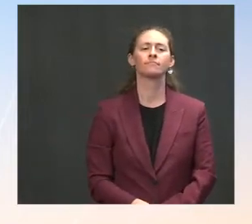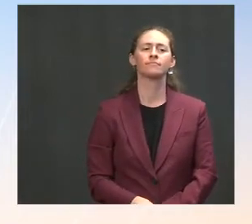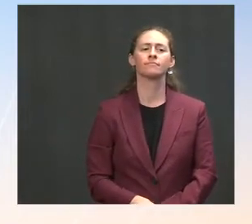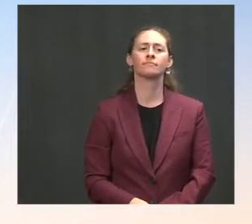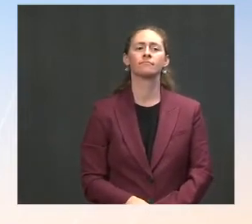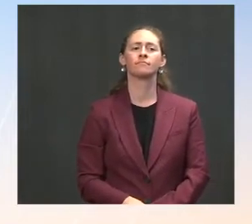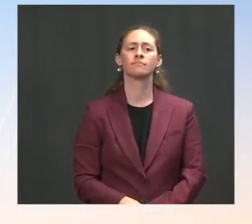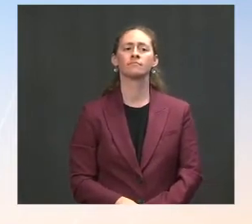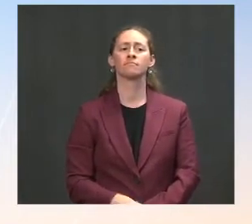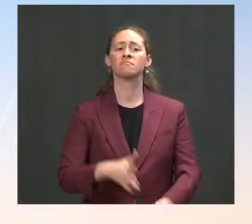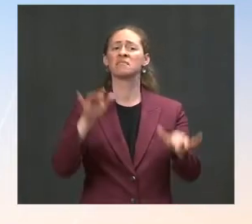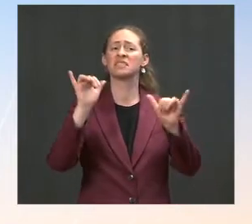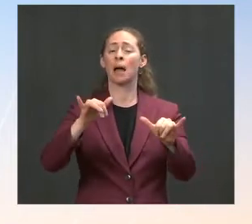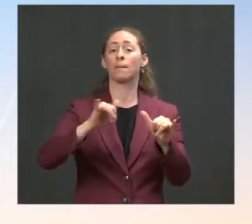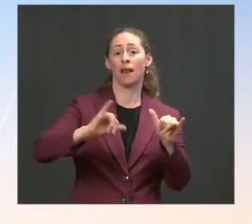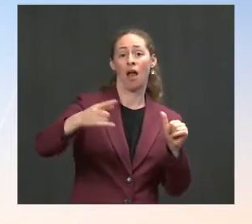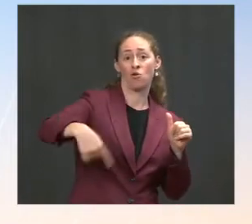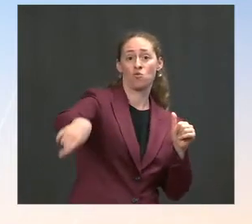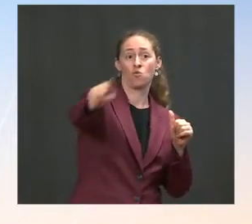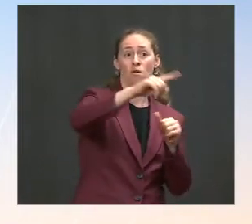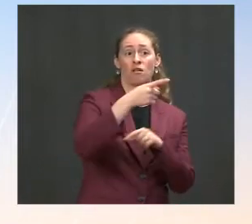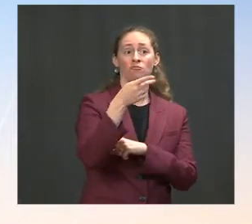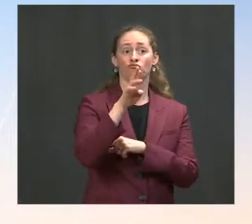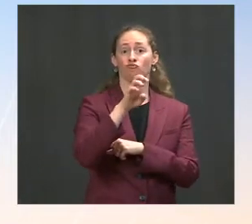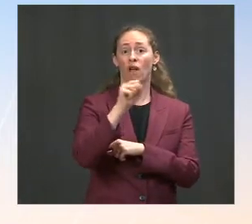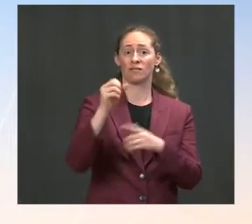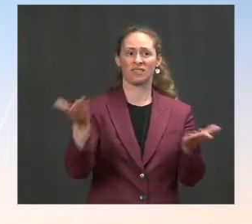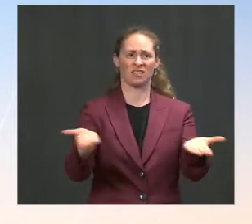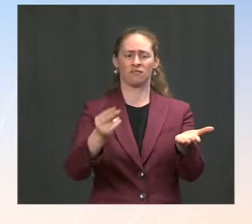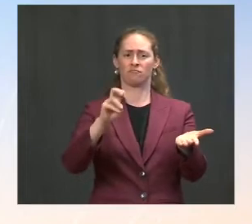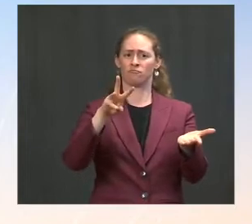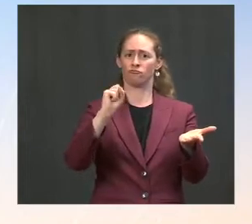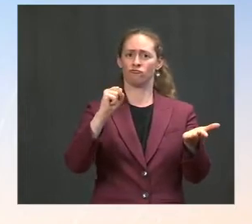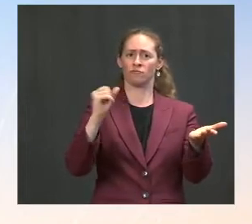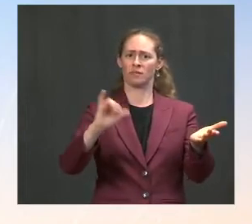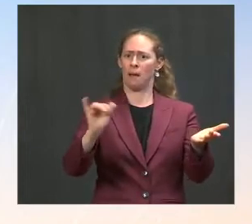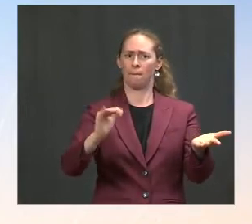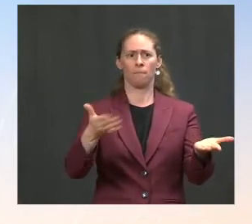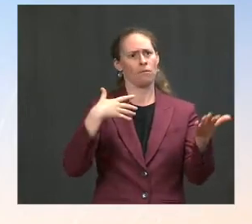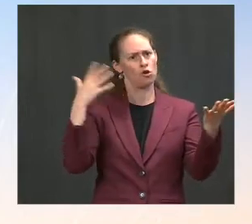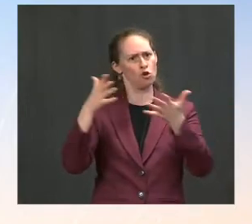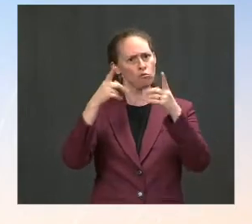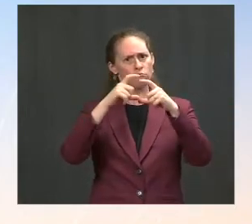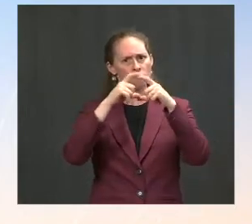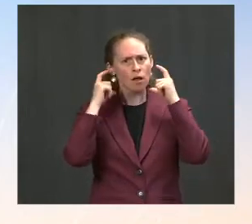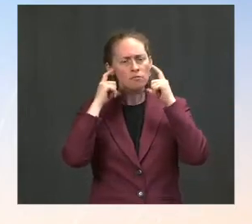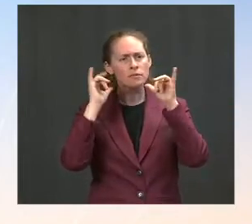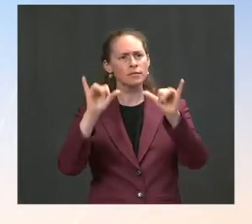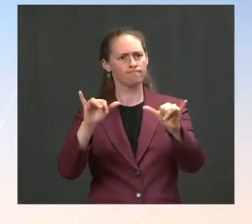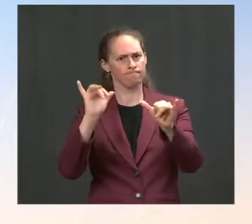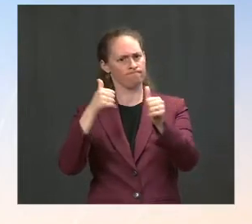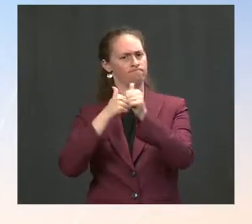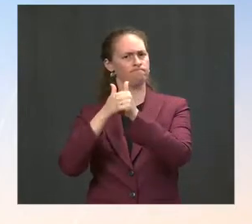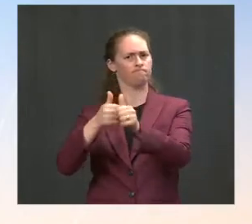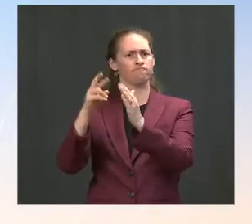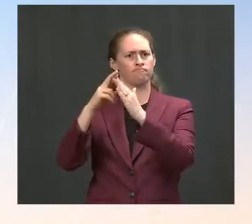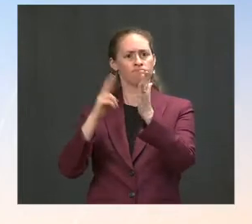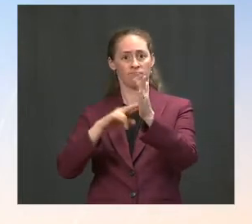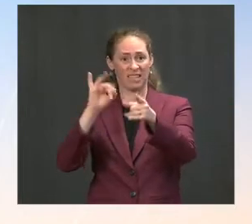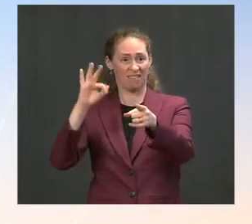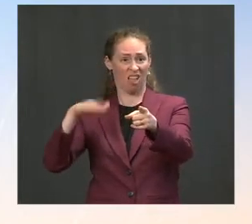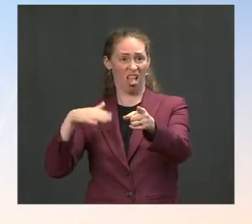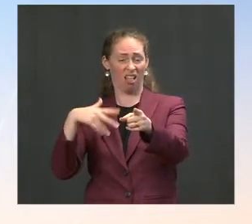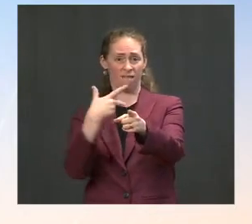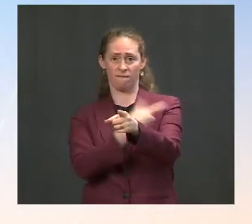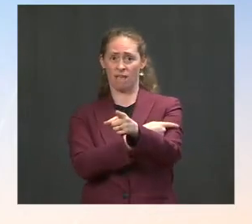corps, the public health guidance is to wear a mask. That is the public health guidance that's provided to employees as well. In terms